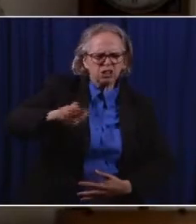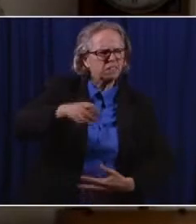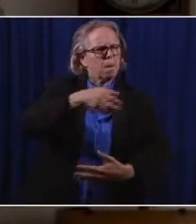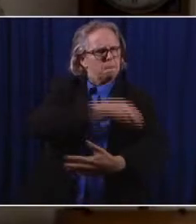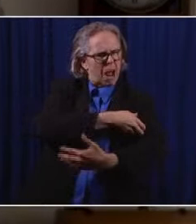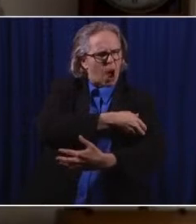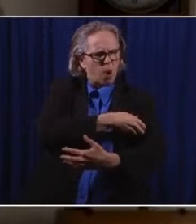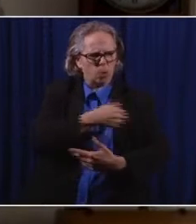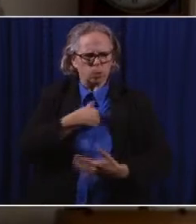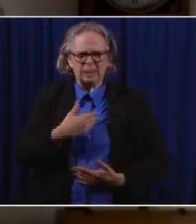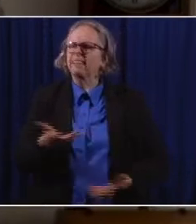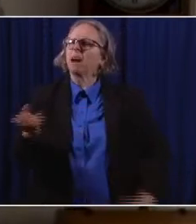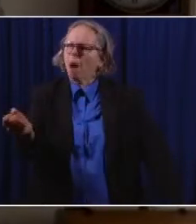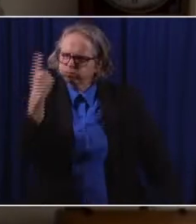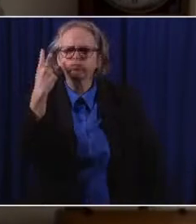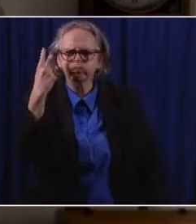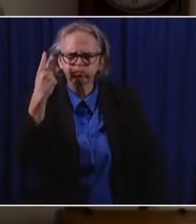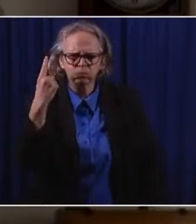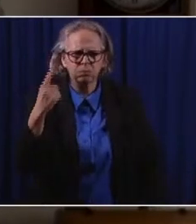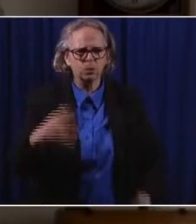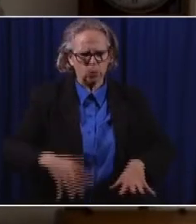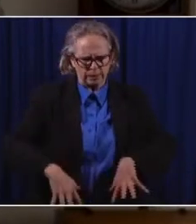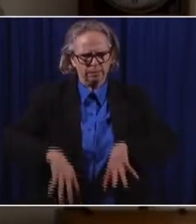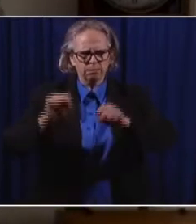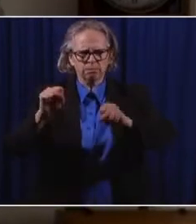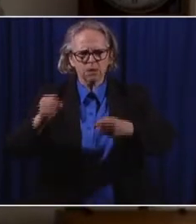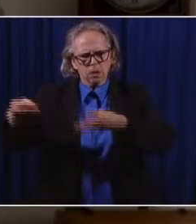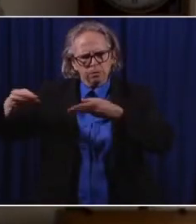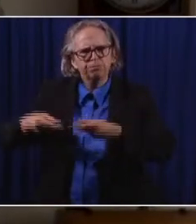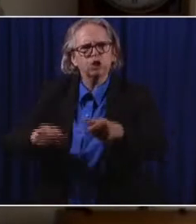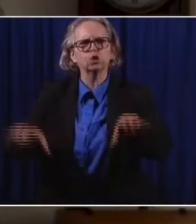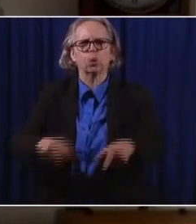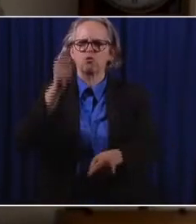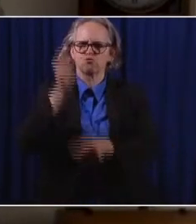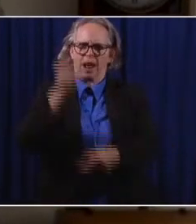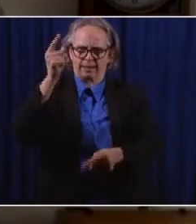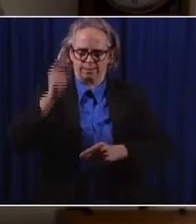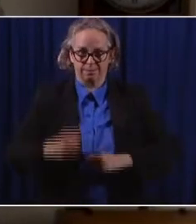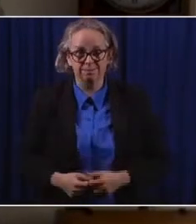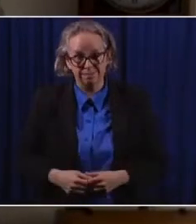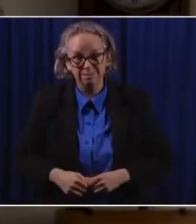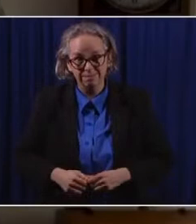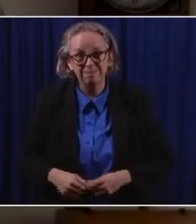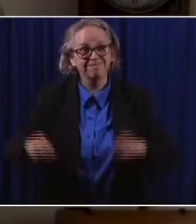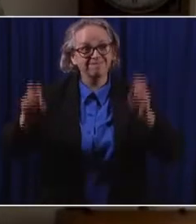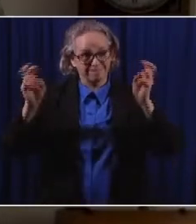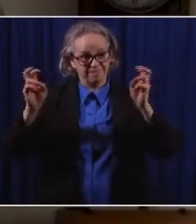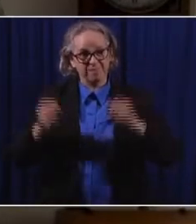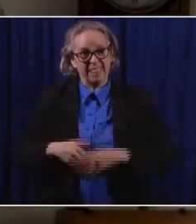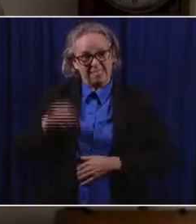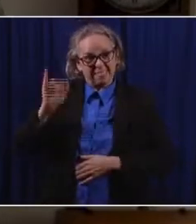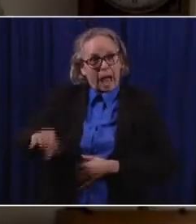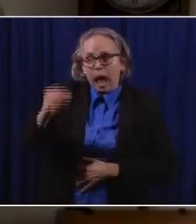right. Talking about Election Day and ultimately this transfer of power,